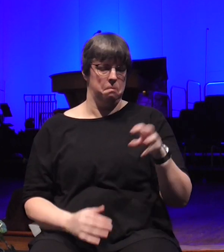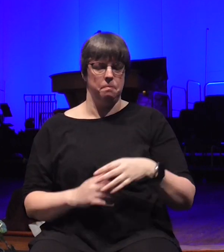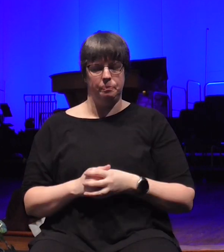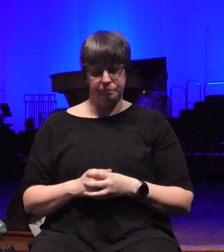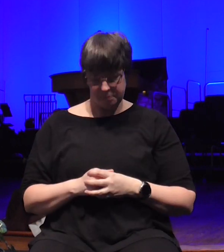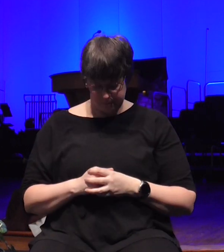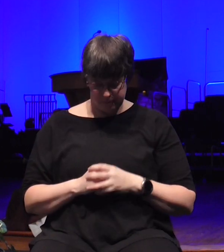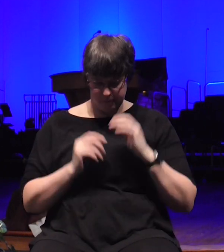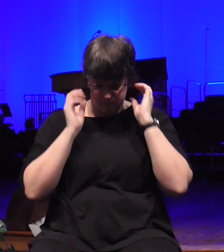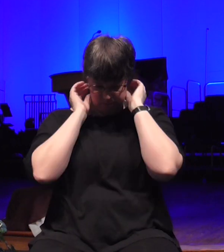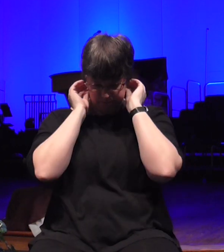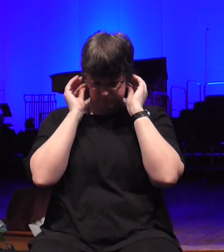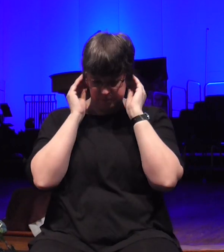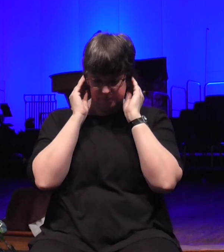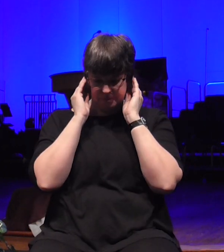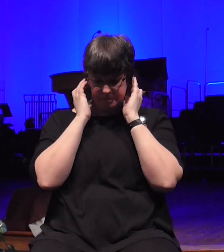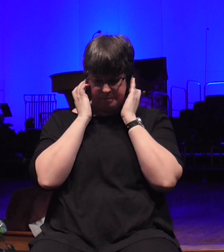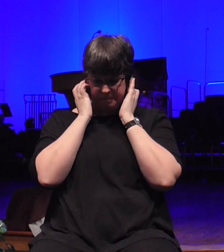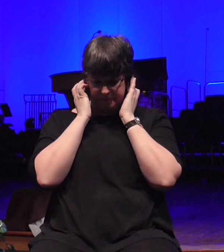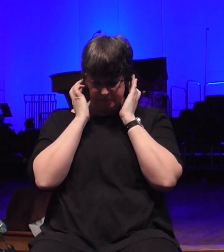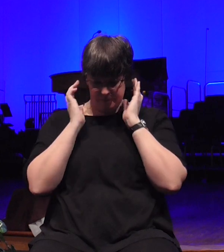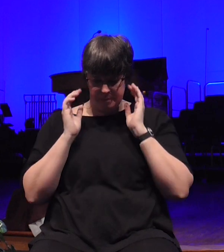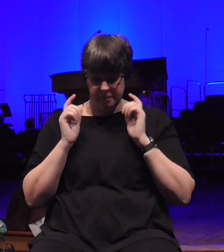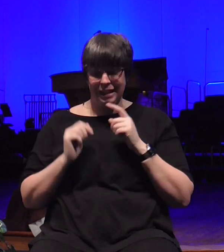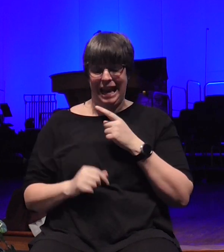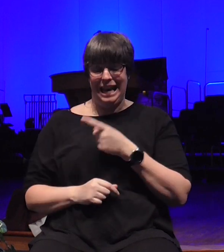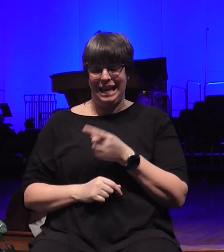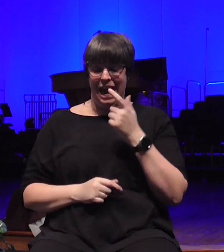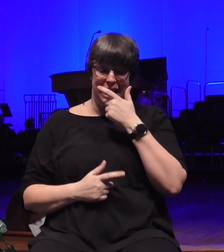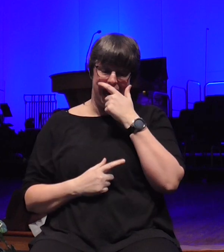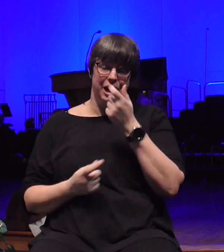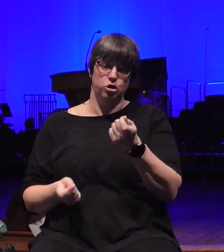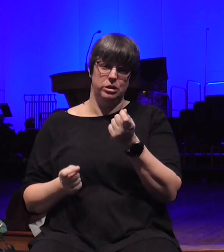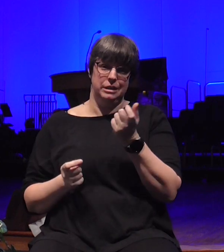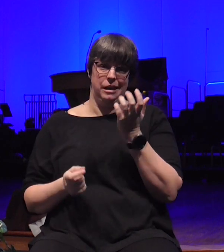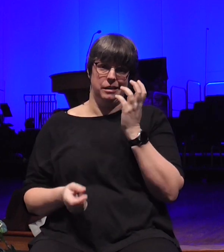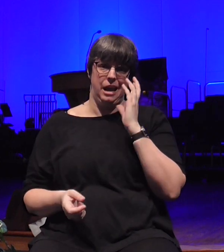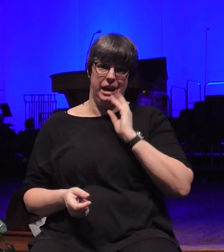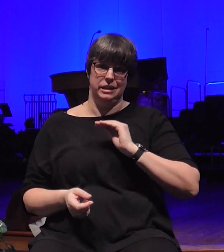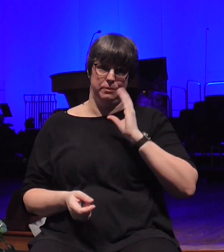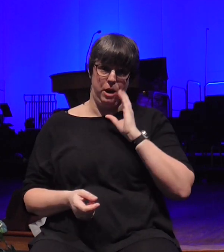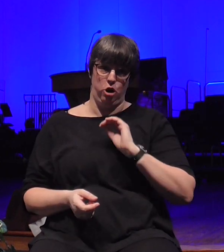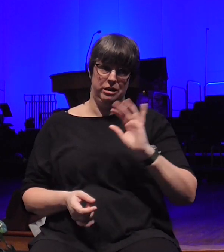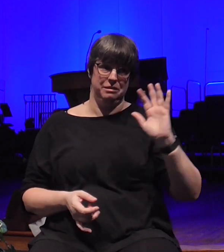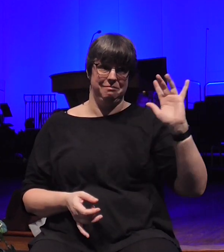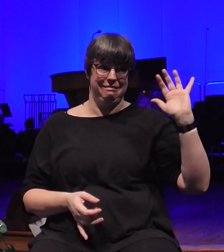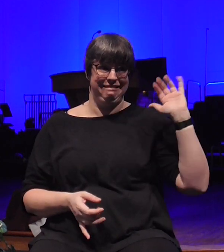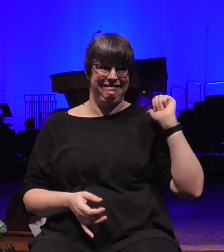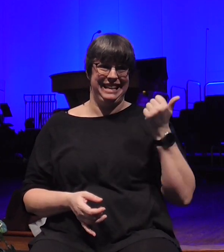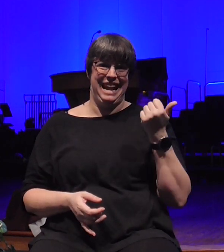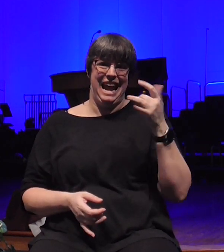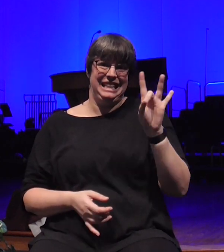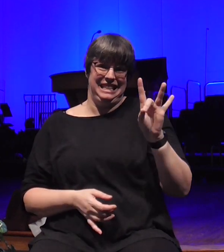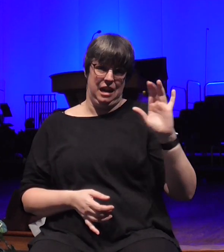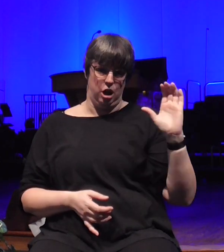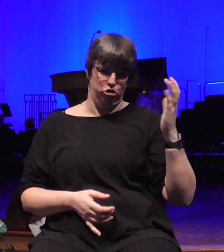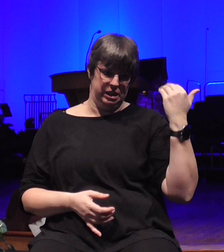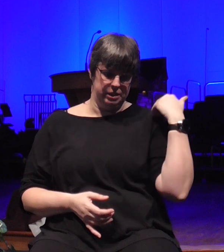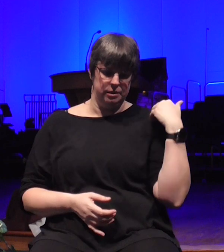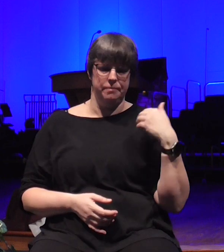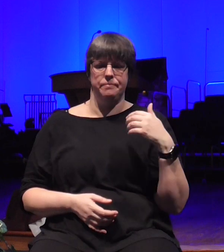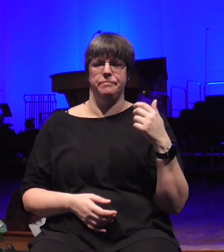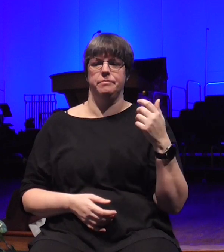Virchow had an interesting experience. In his day, in the 1800s, there was a statesman named